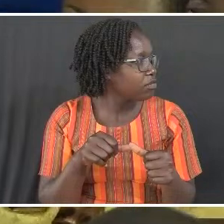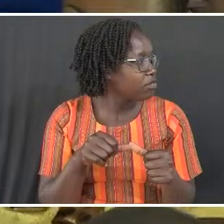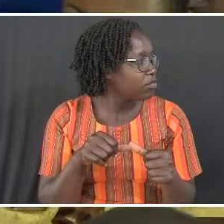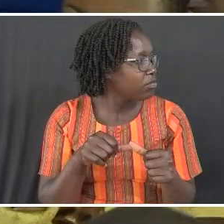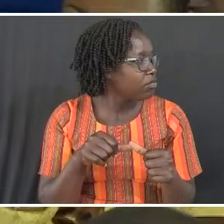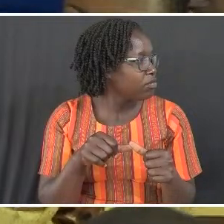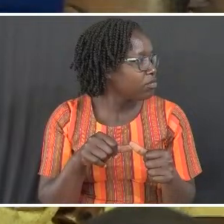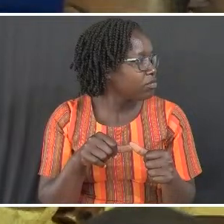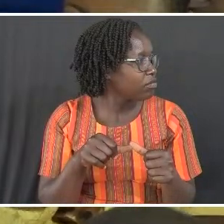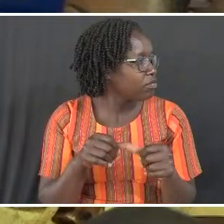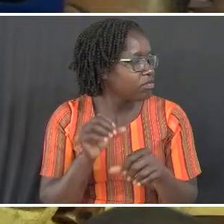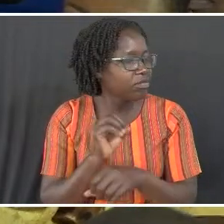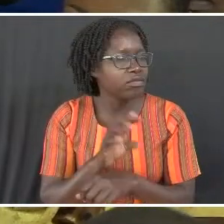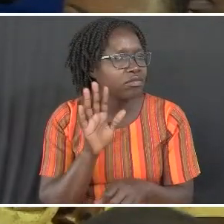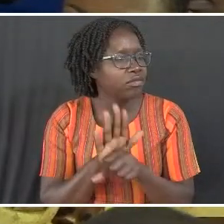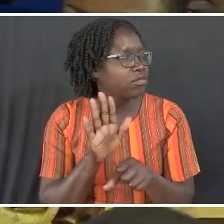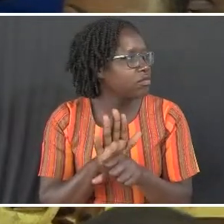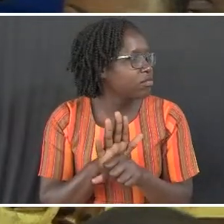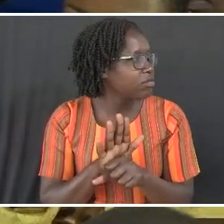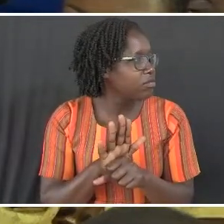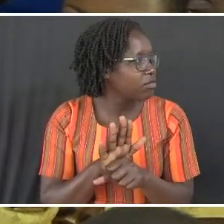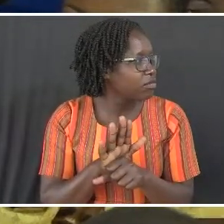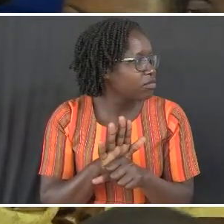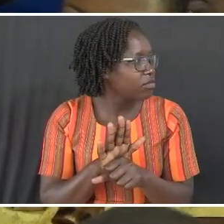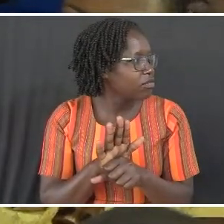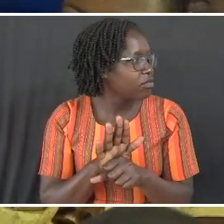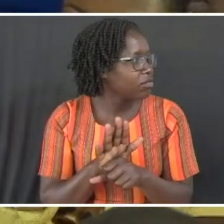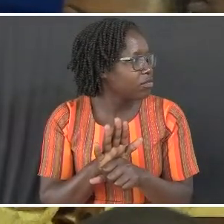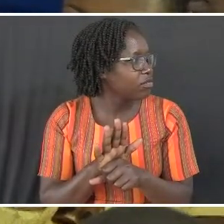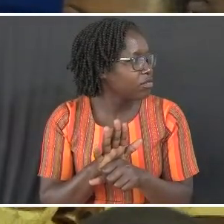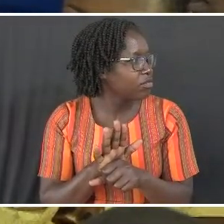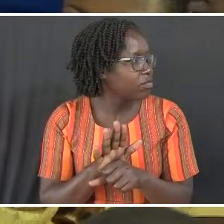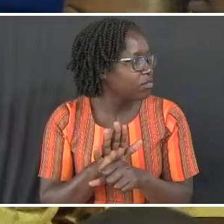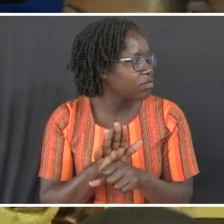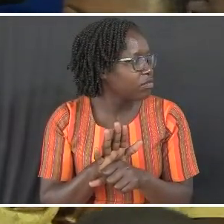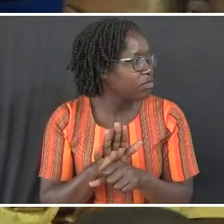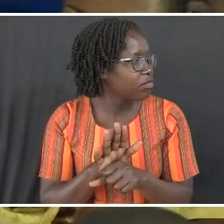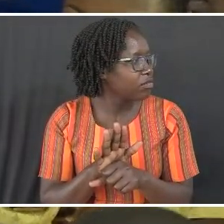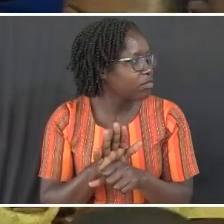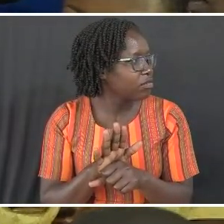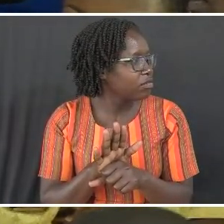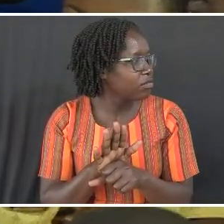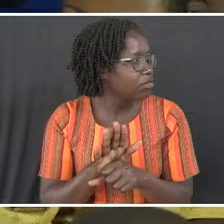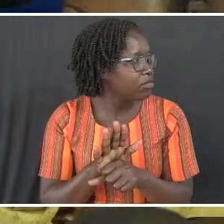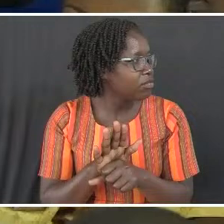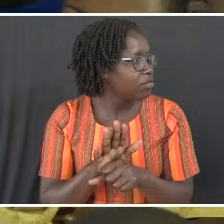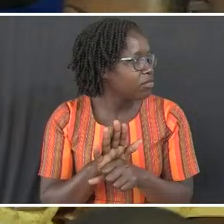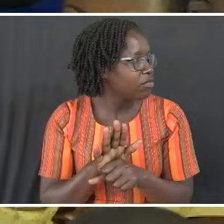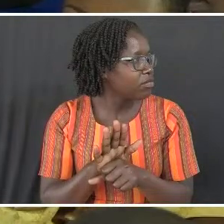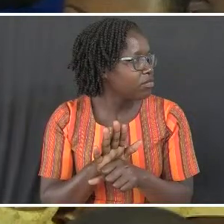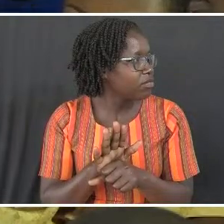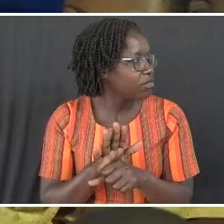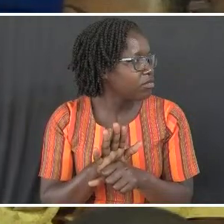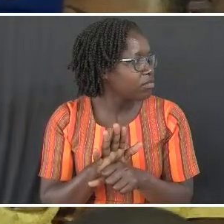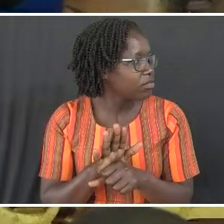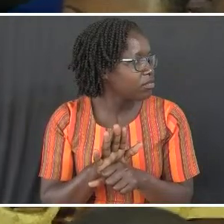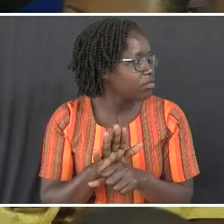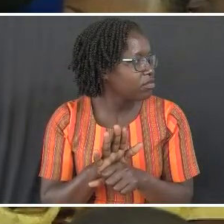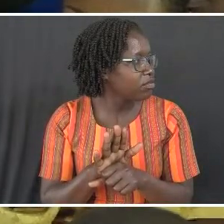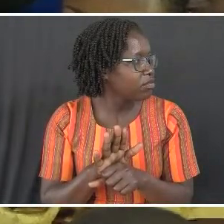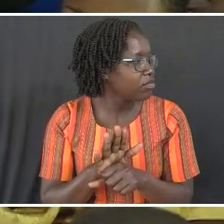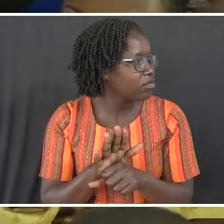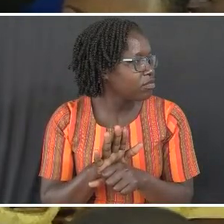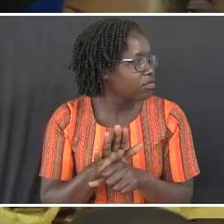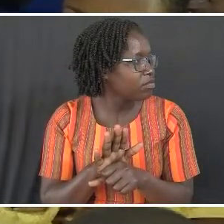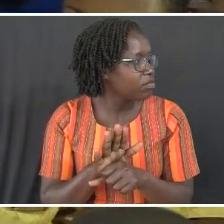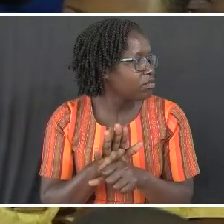we've been advised out there to use charcoal, as the previous speaker said. How good is charcoal?